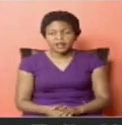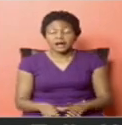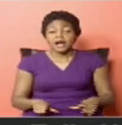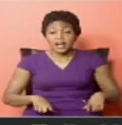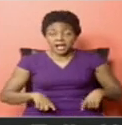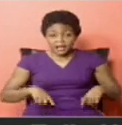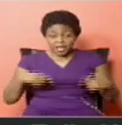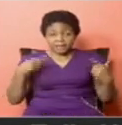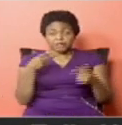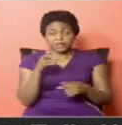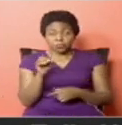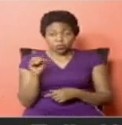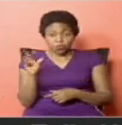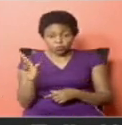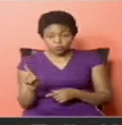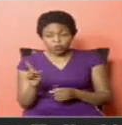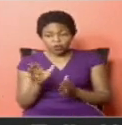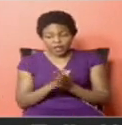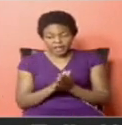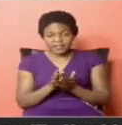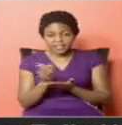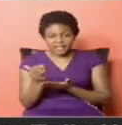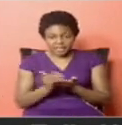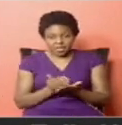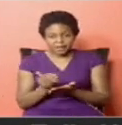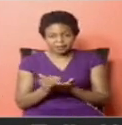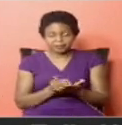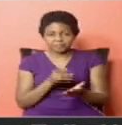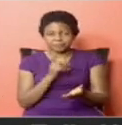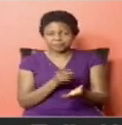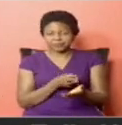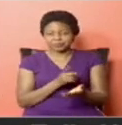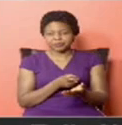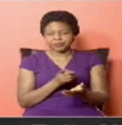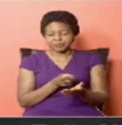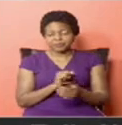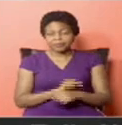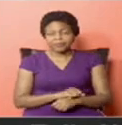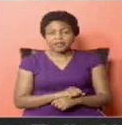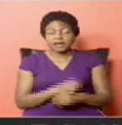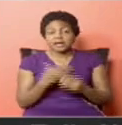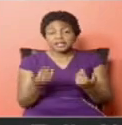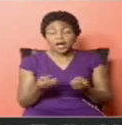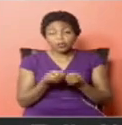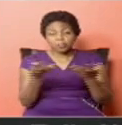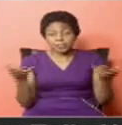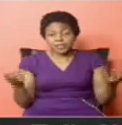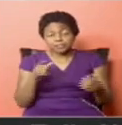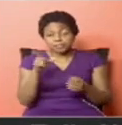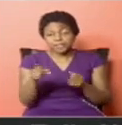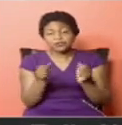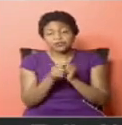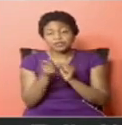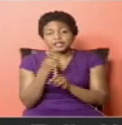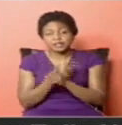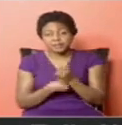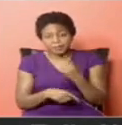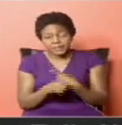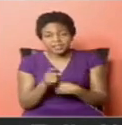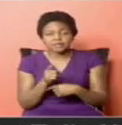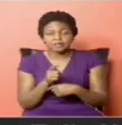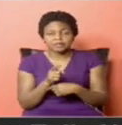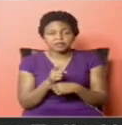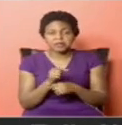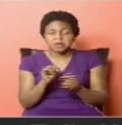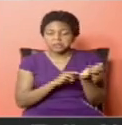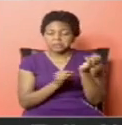Livelihoods and sources of income. We realize that the majority of persons with disabilities